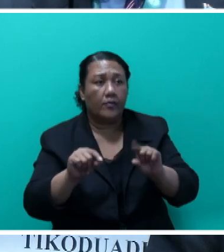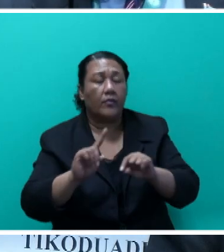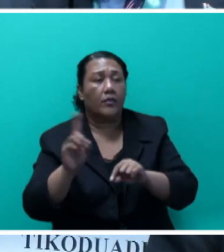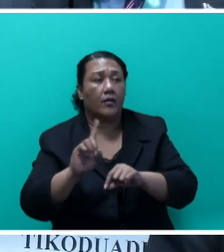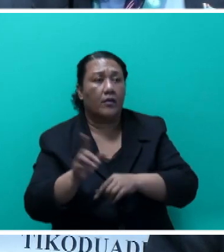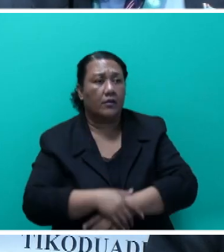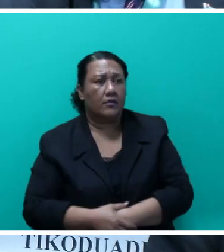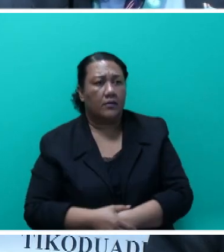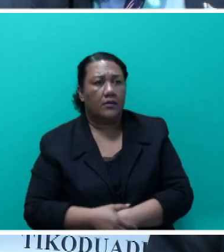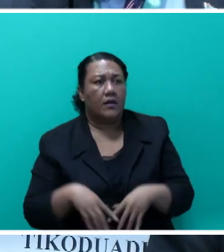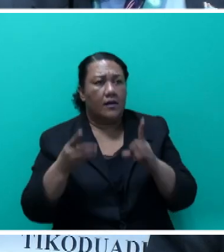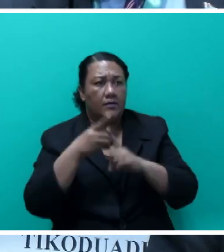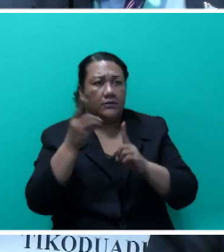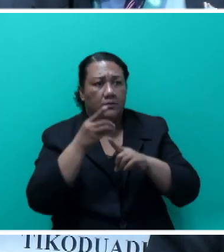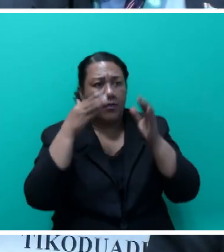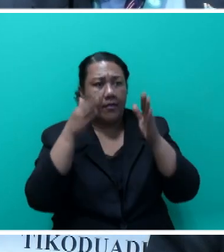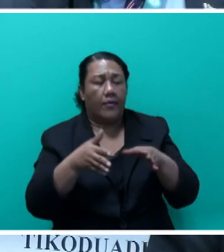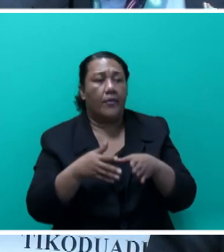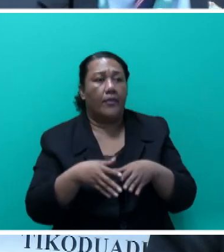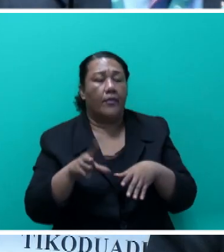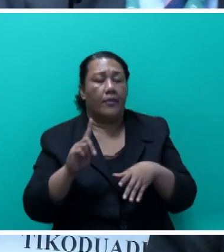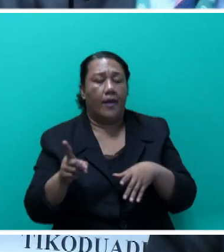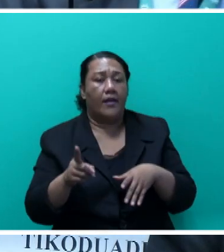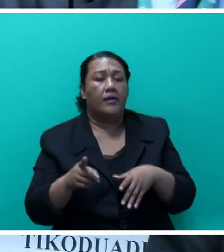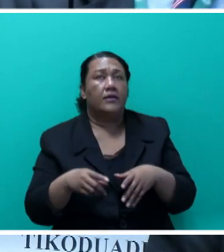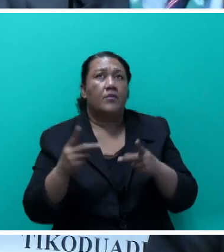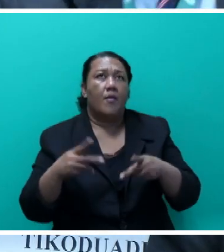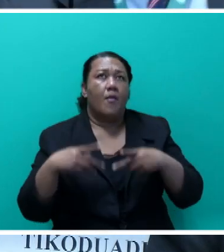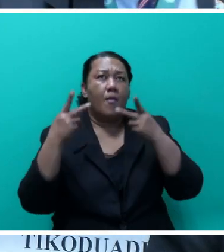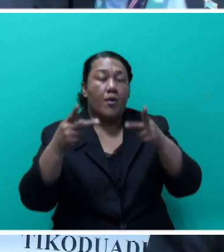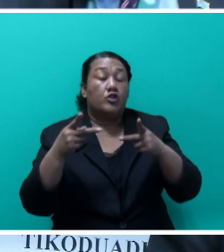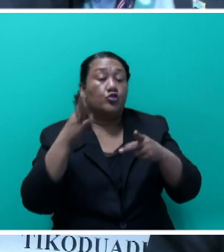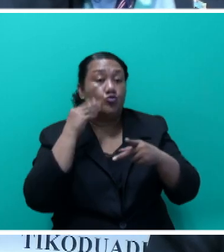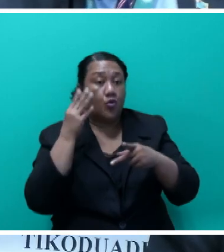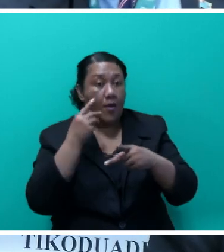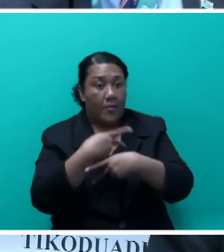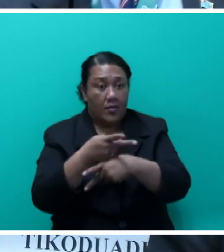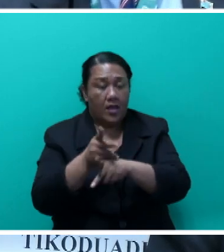on the development and promotion of drought-resistant sugar cane varieties as well.